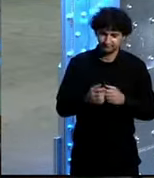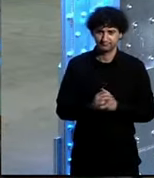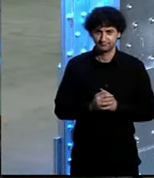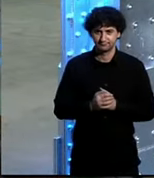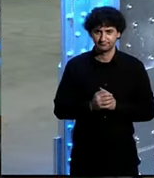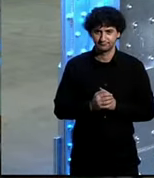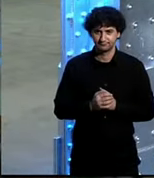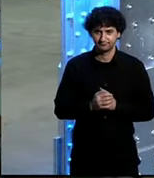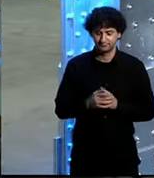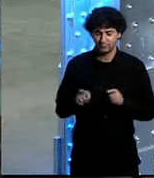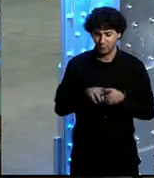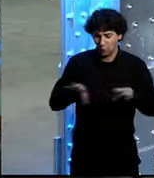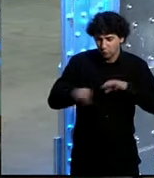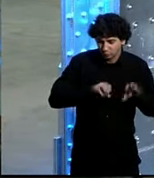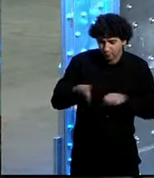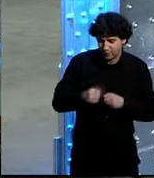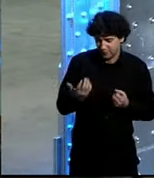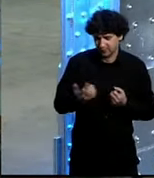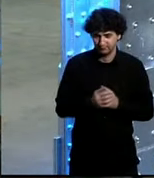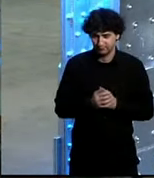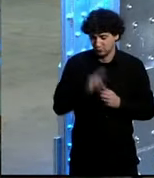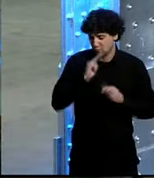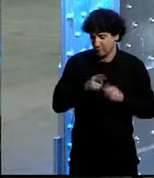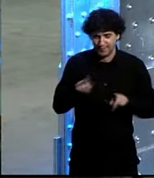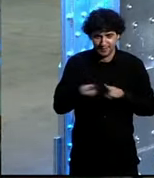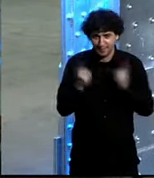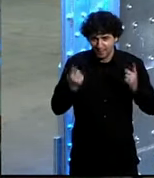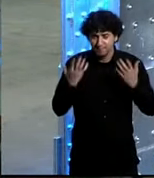We can co-create. And